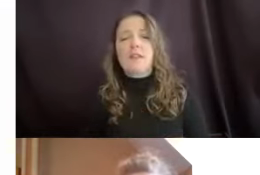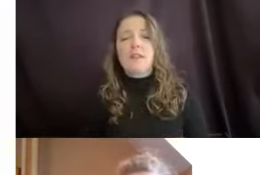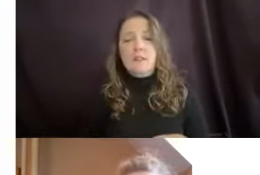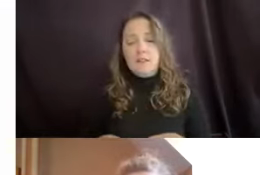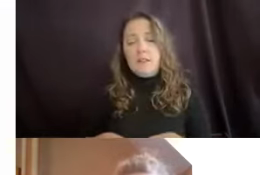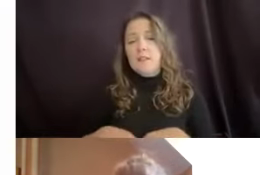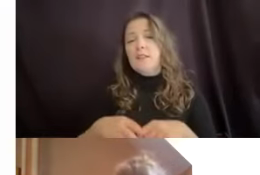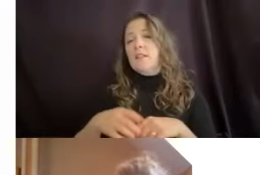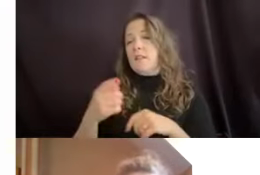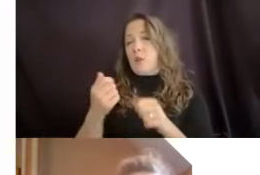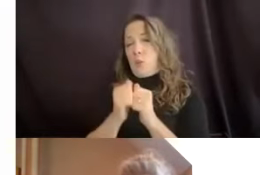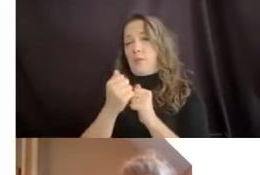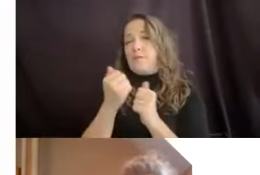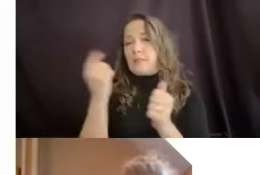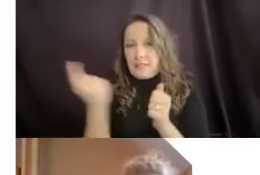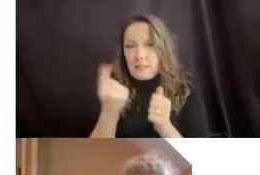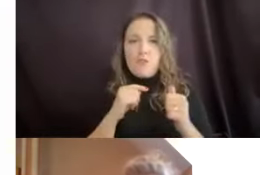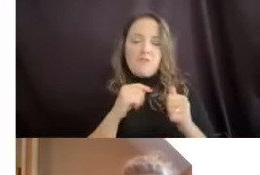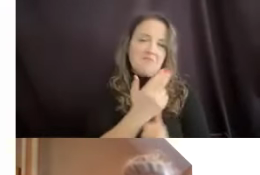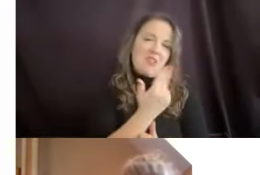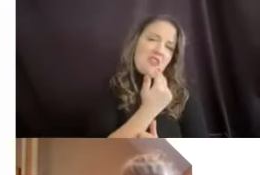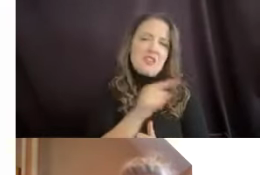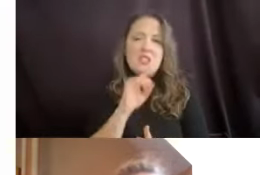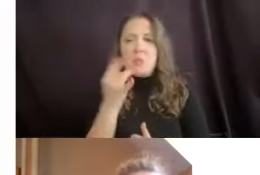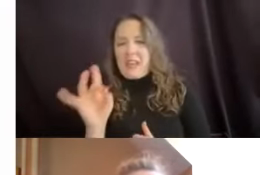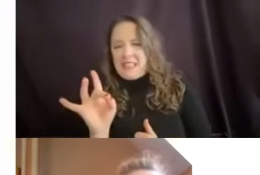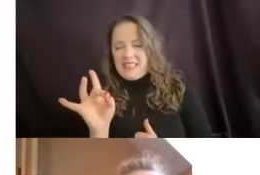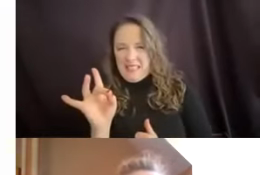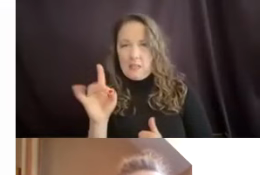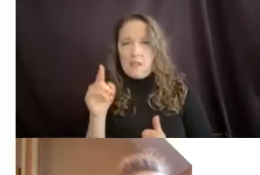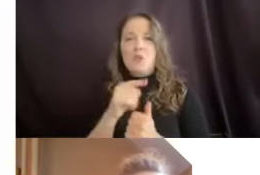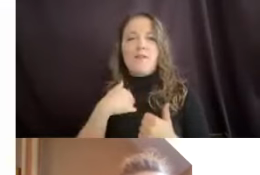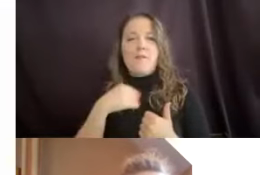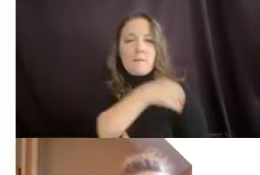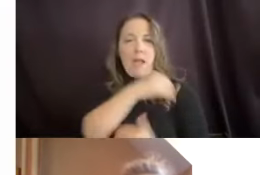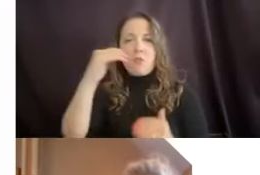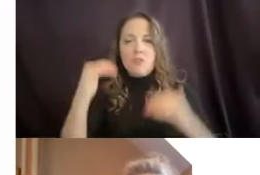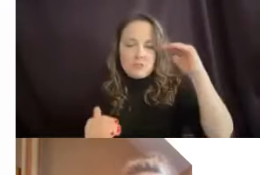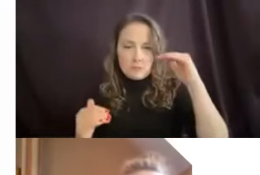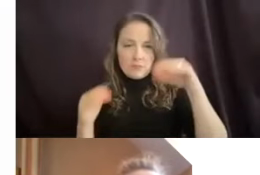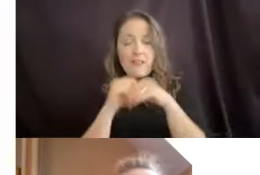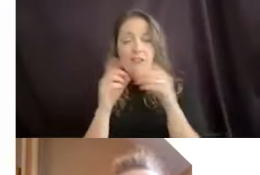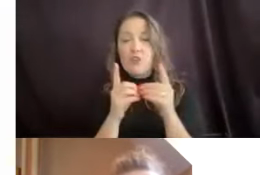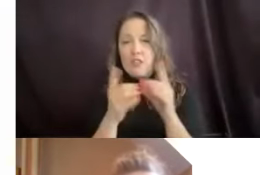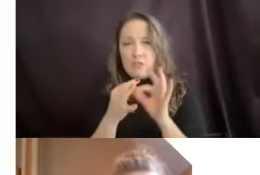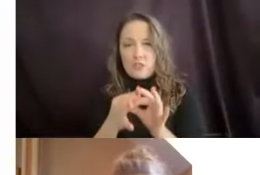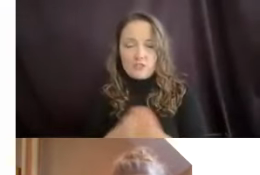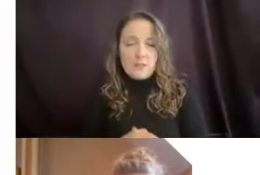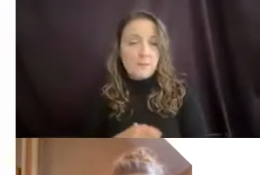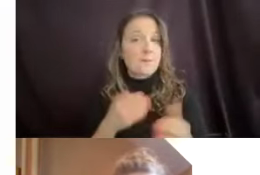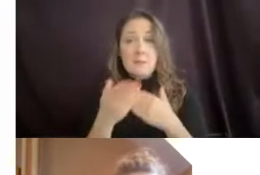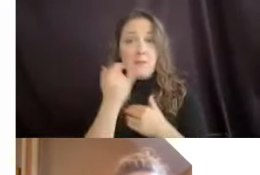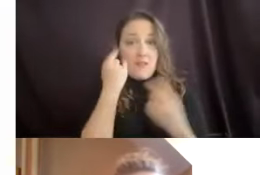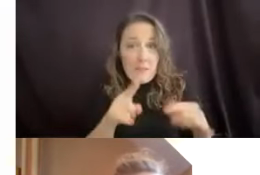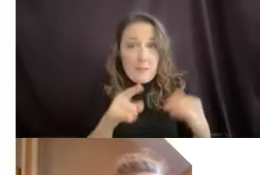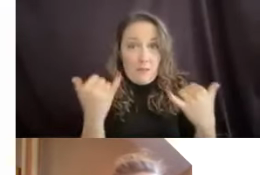power and control over another in the context of a dating relationship, whether that is currently happening or happened in the